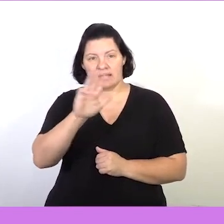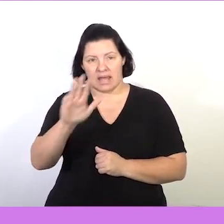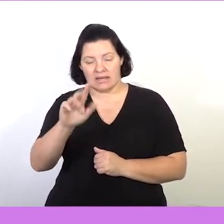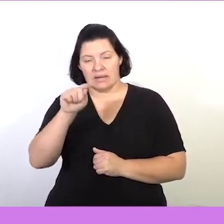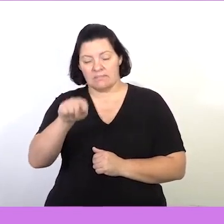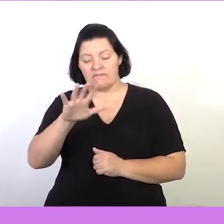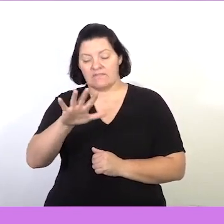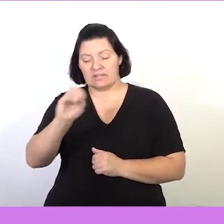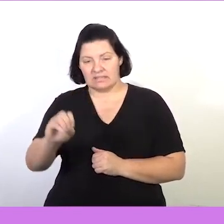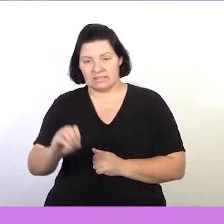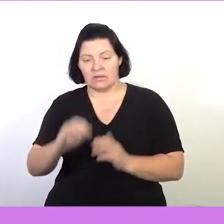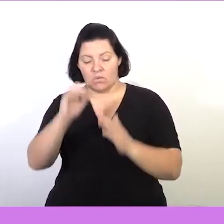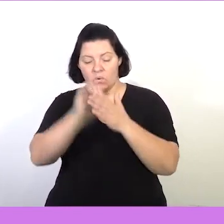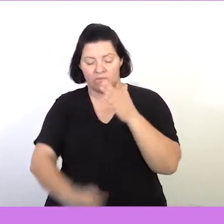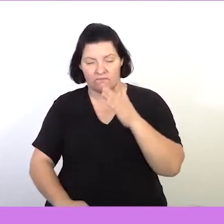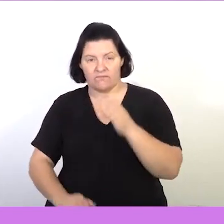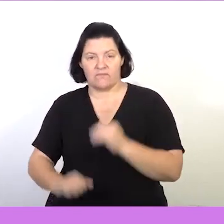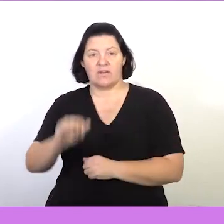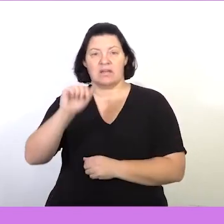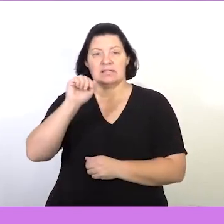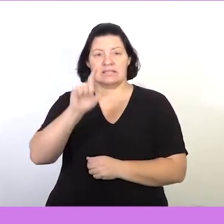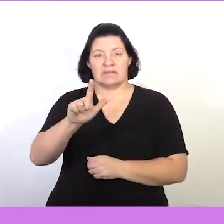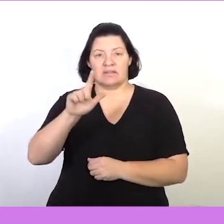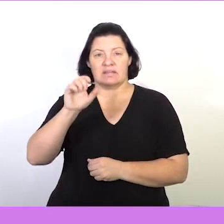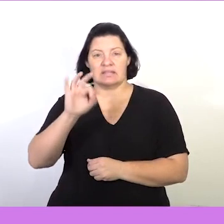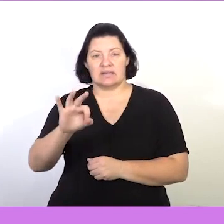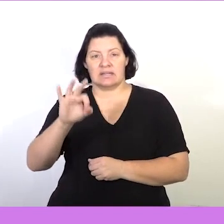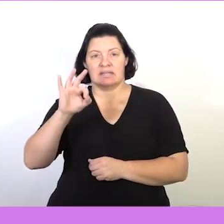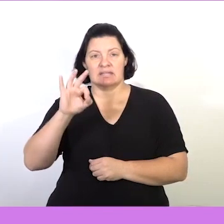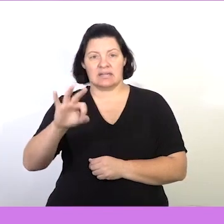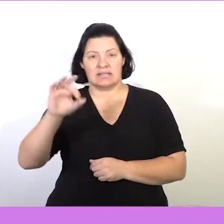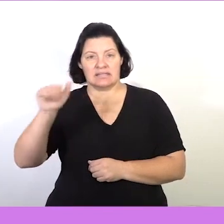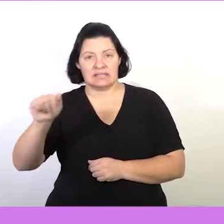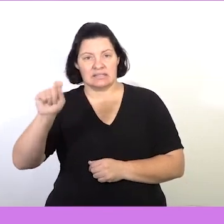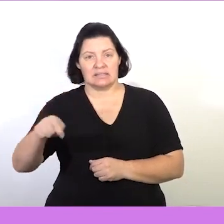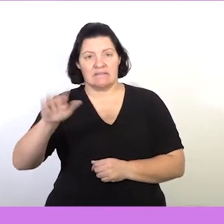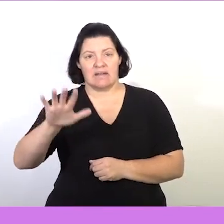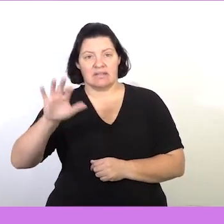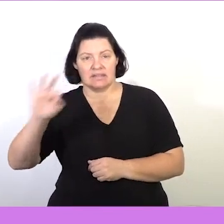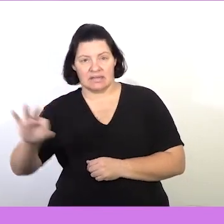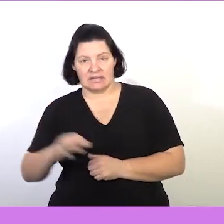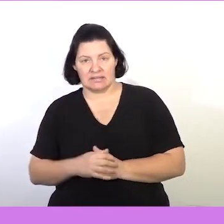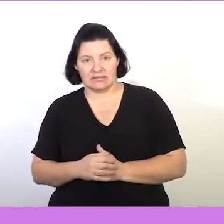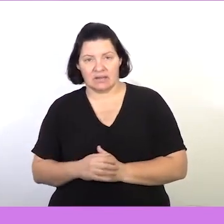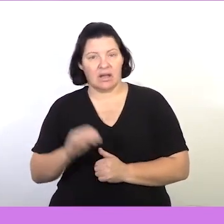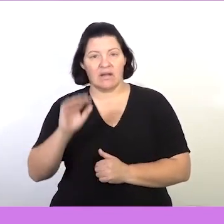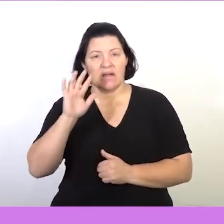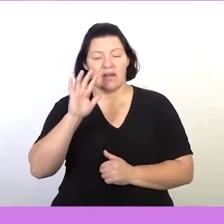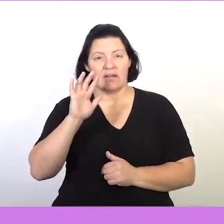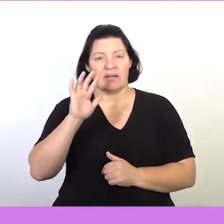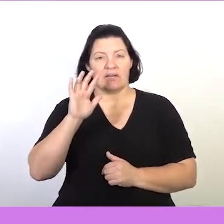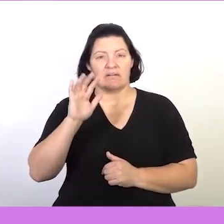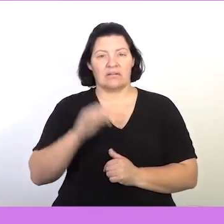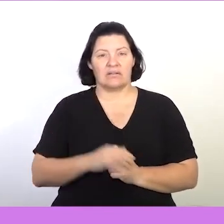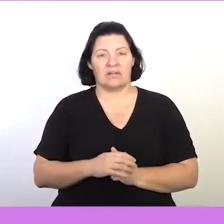9,089 Rand and 50 cents minus the 7,336 Rand and 55